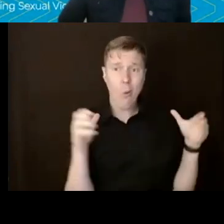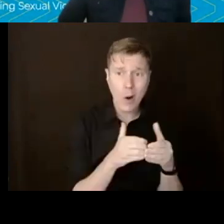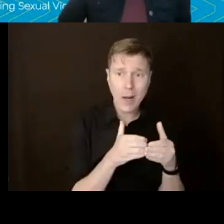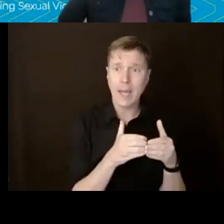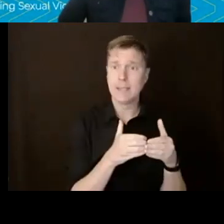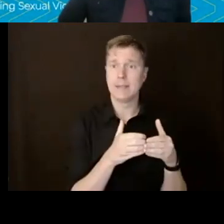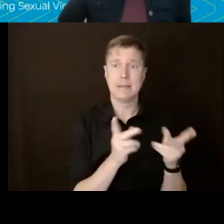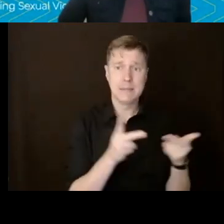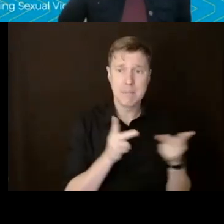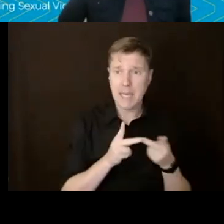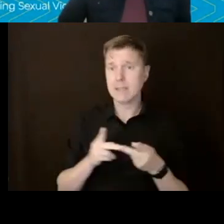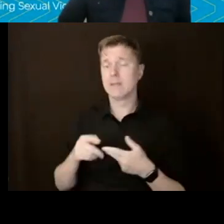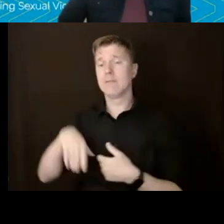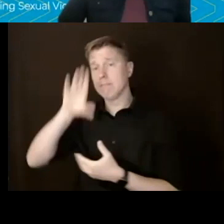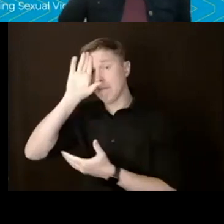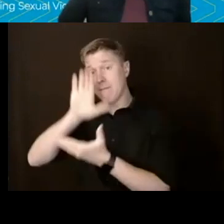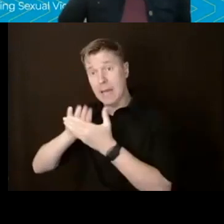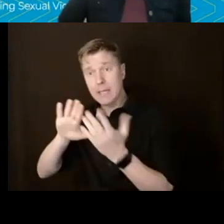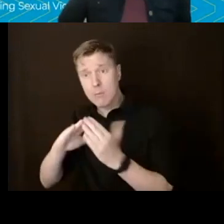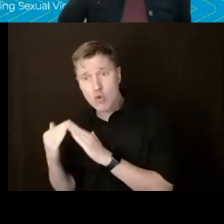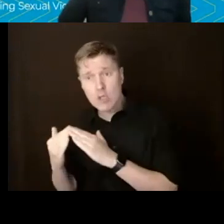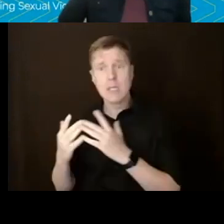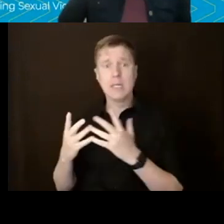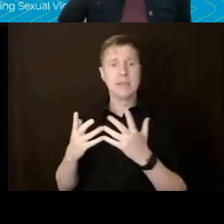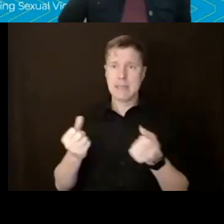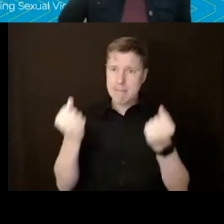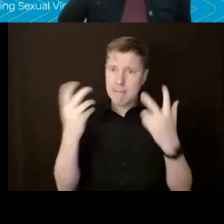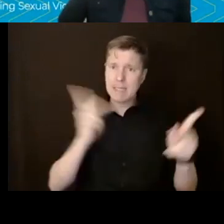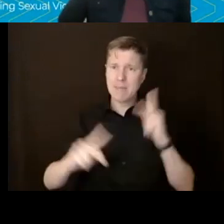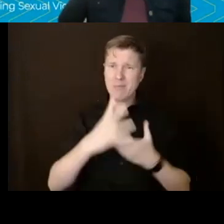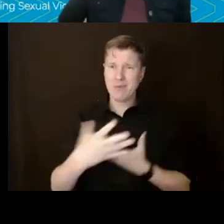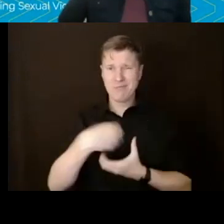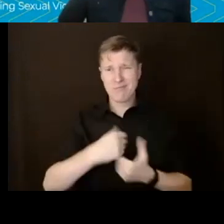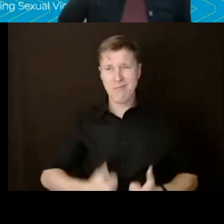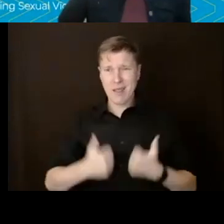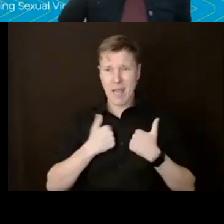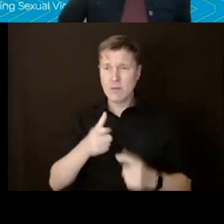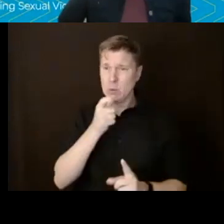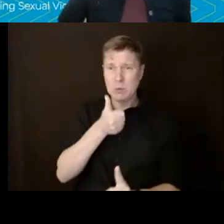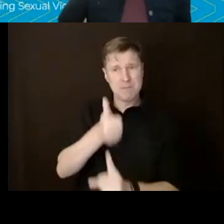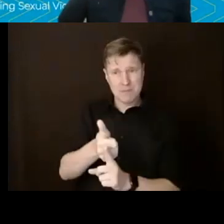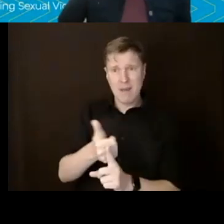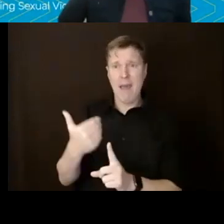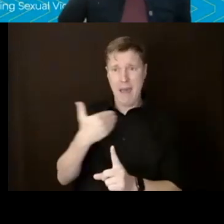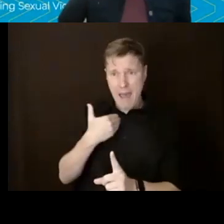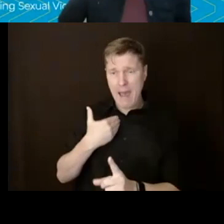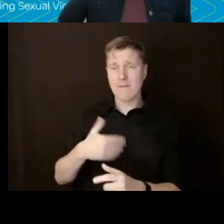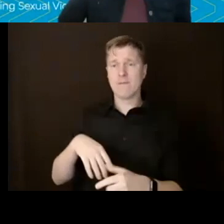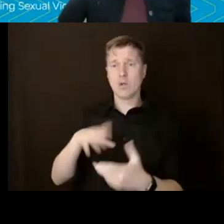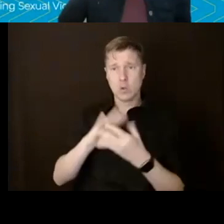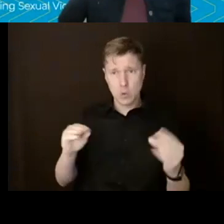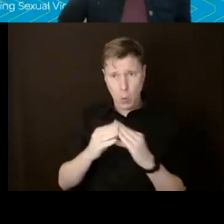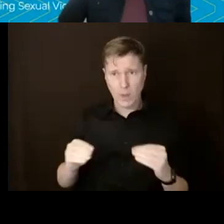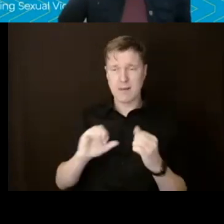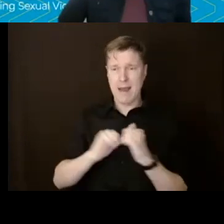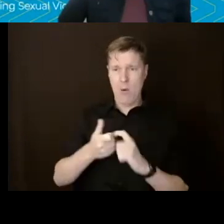communities, and the many, many people in our lives who have really impactful stories, and how they can tell